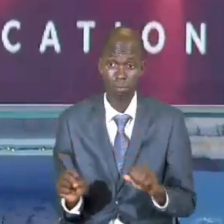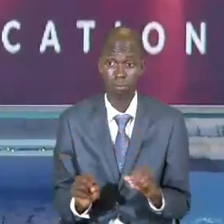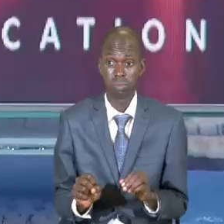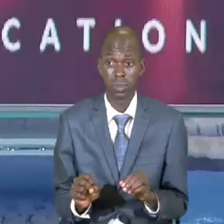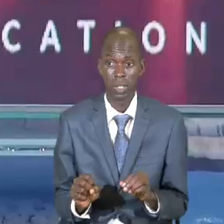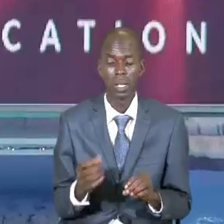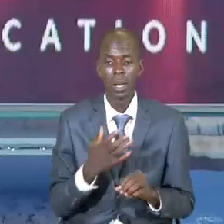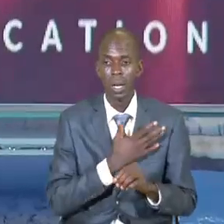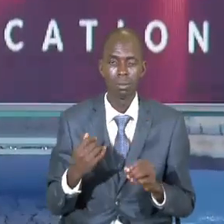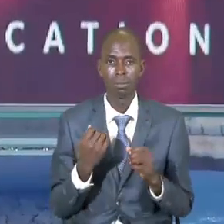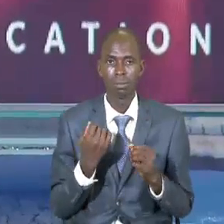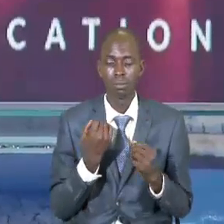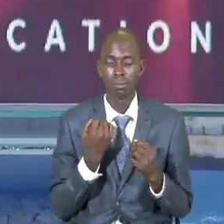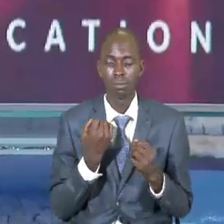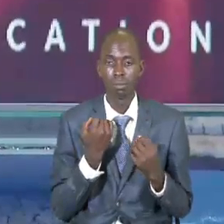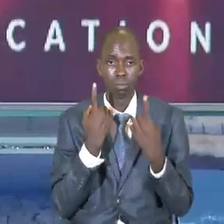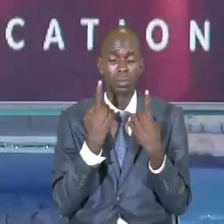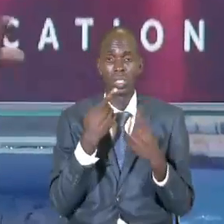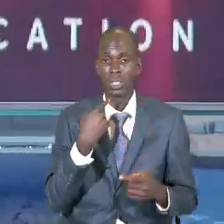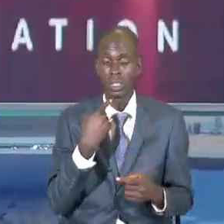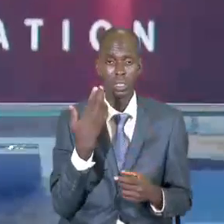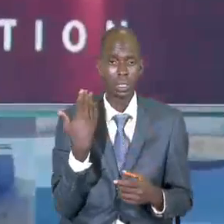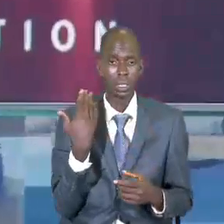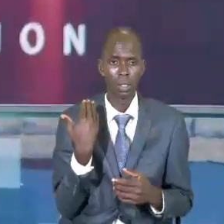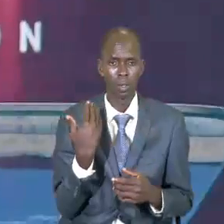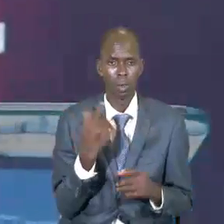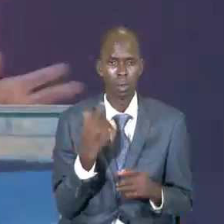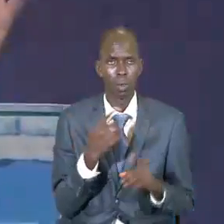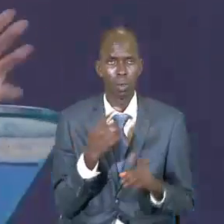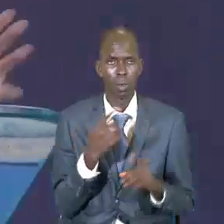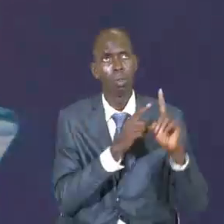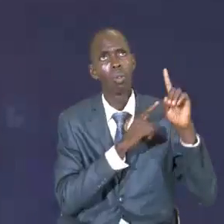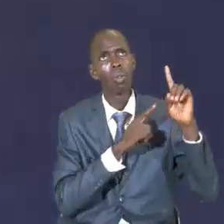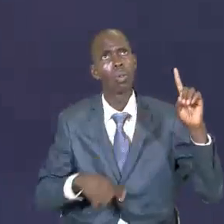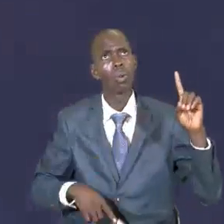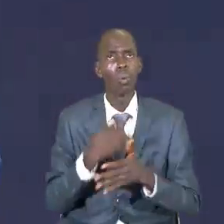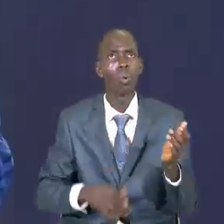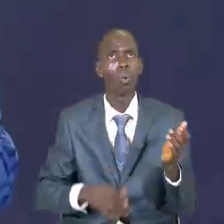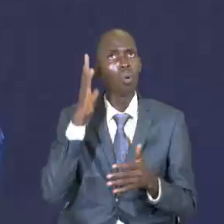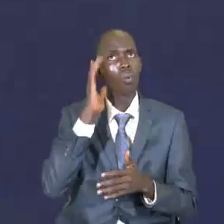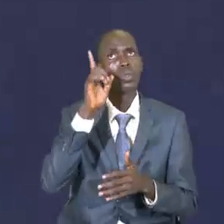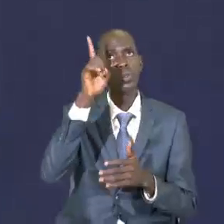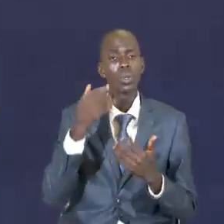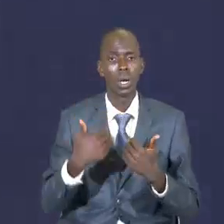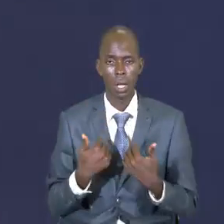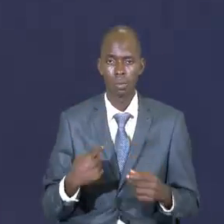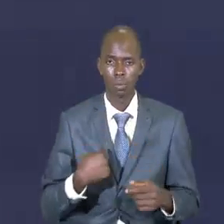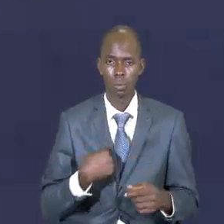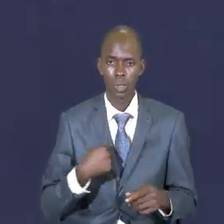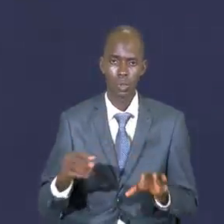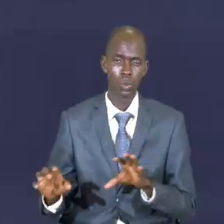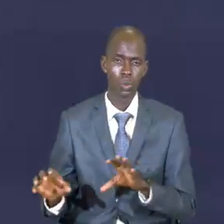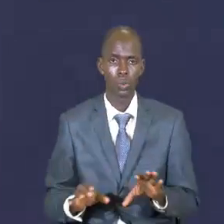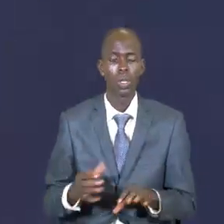said, Lord, what wilt thou have me do? And the Lord said